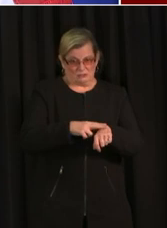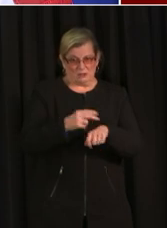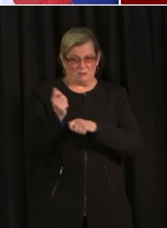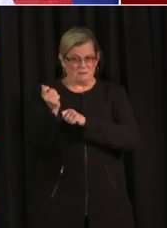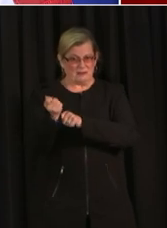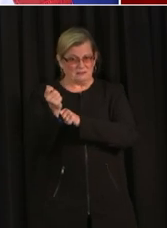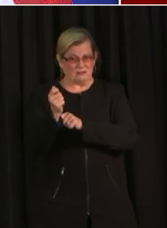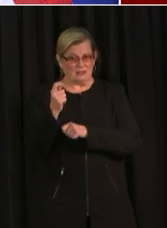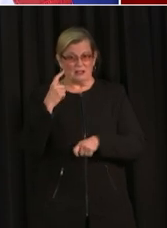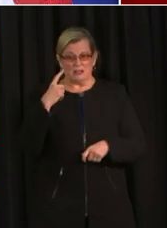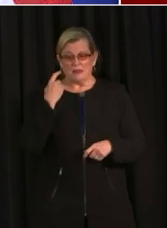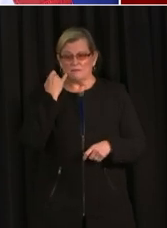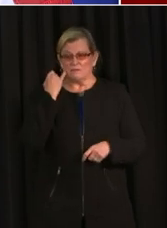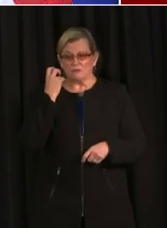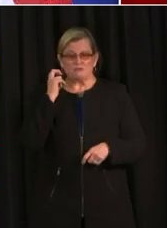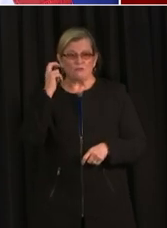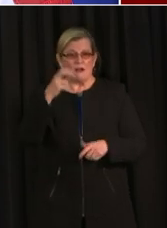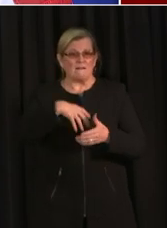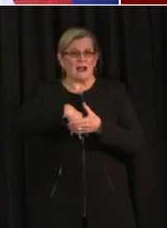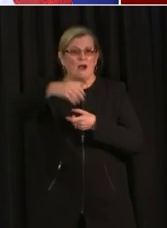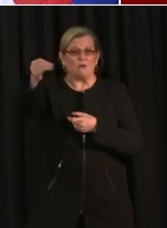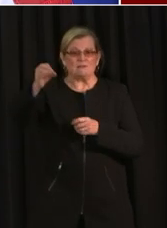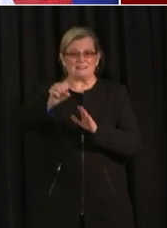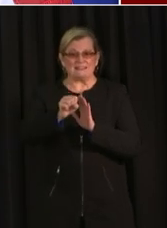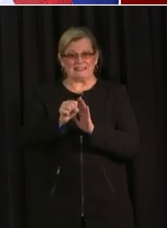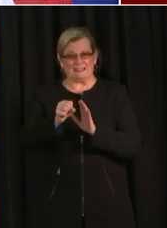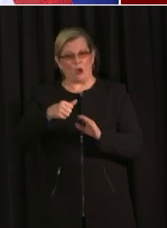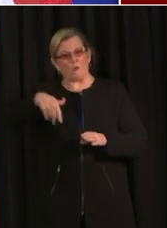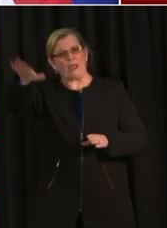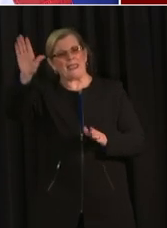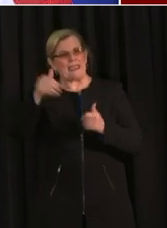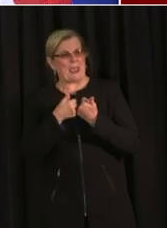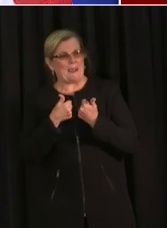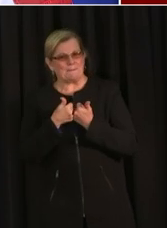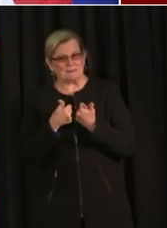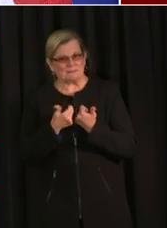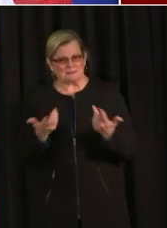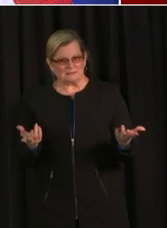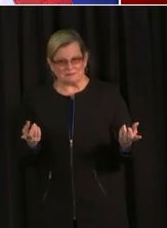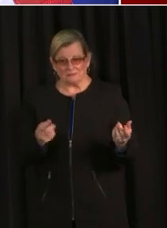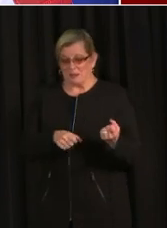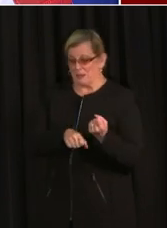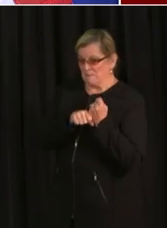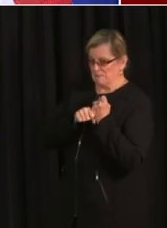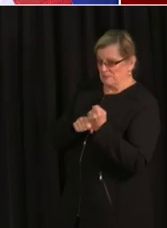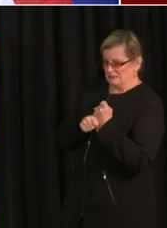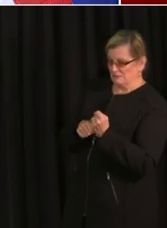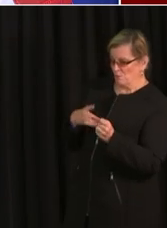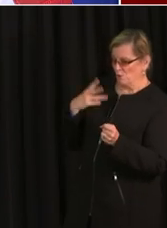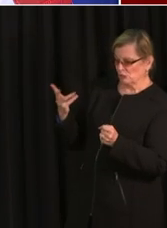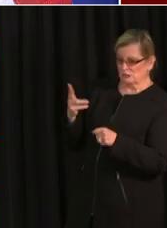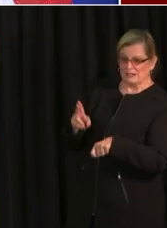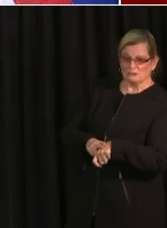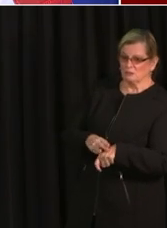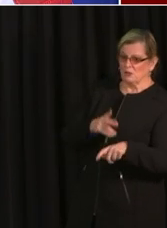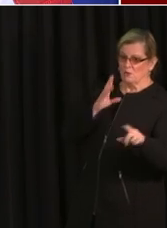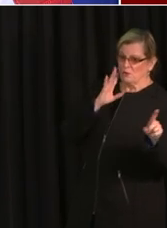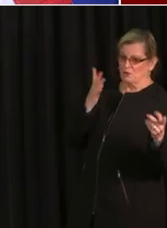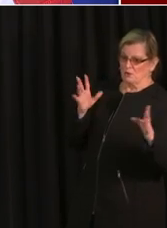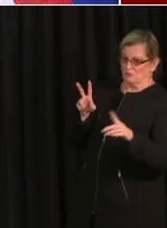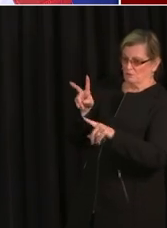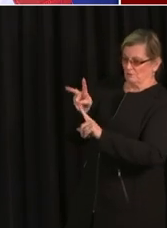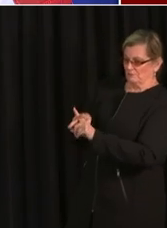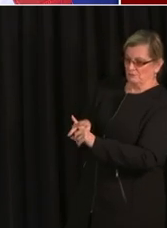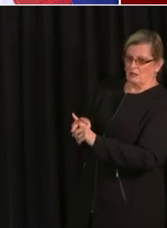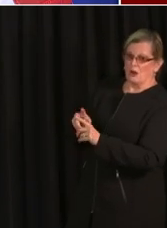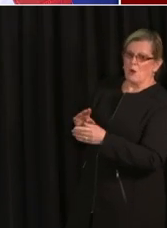to away games, and every team who comes to play them has come from somewhere else? The Washington Nationals has been issued a waiver, and I'm